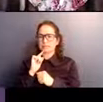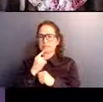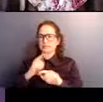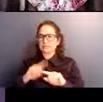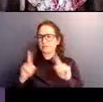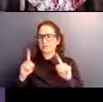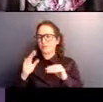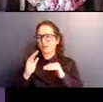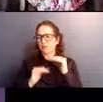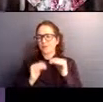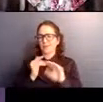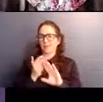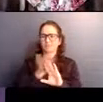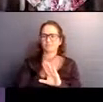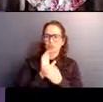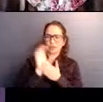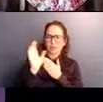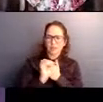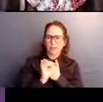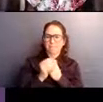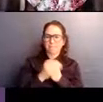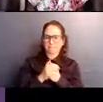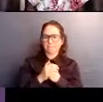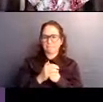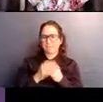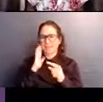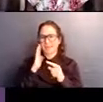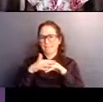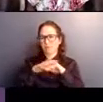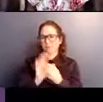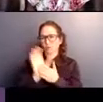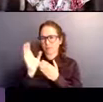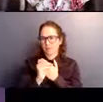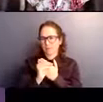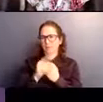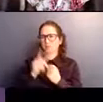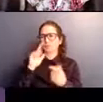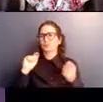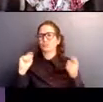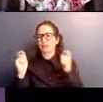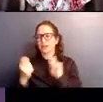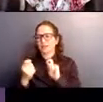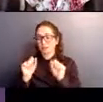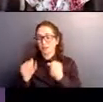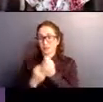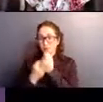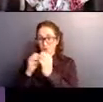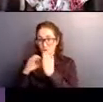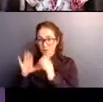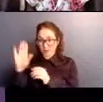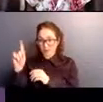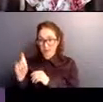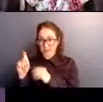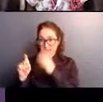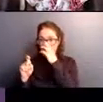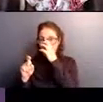the prescribed curriculum, the mainstream curriculum, so that it supports the student's needs, so